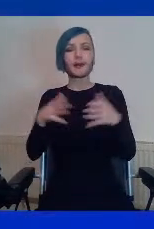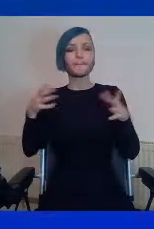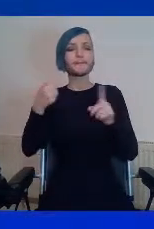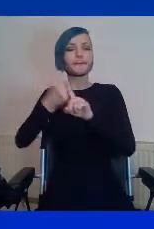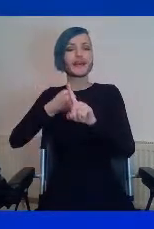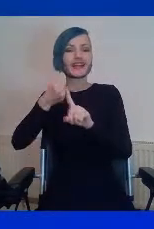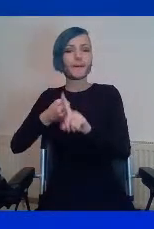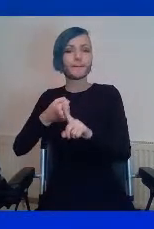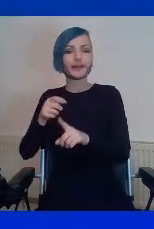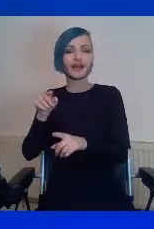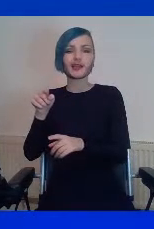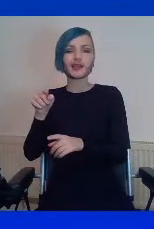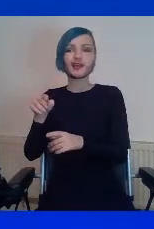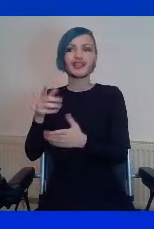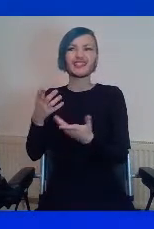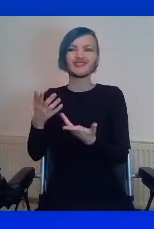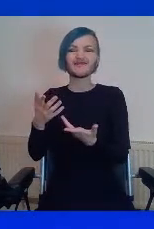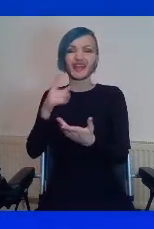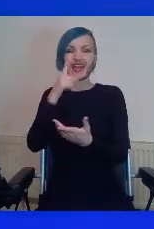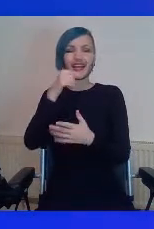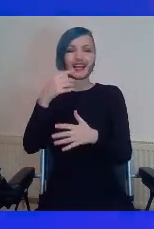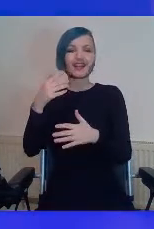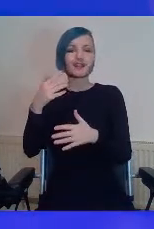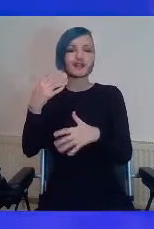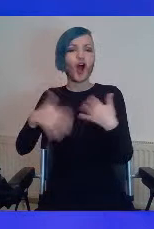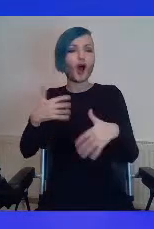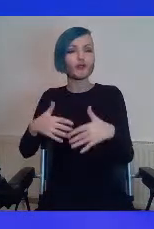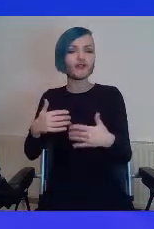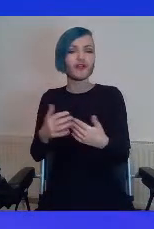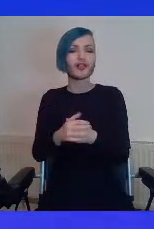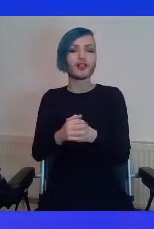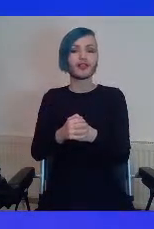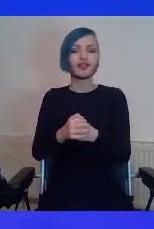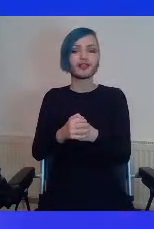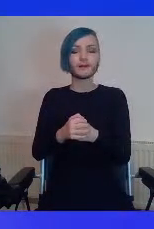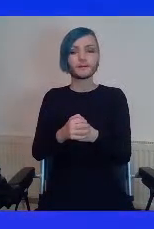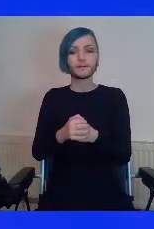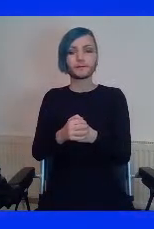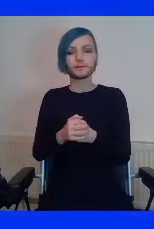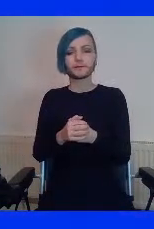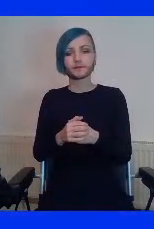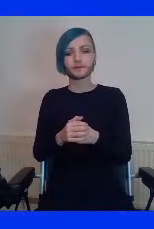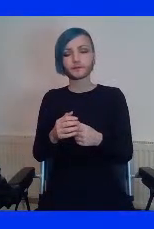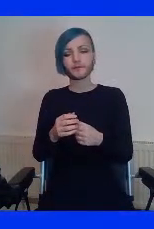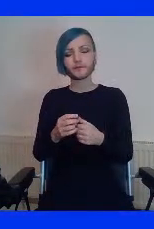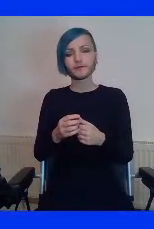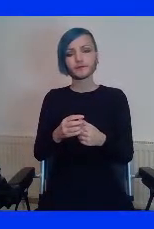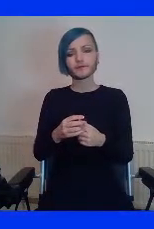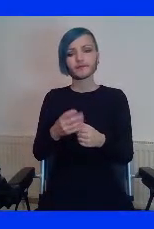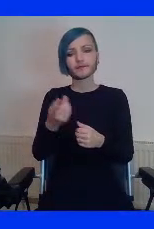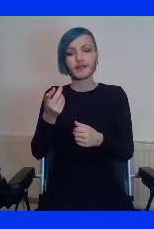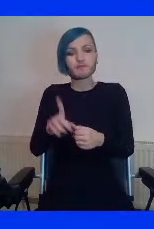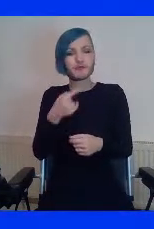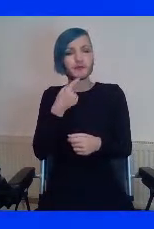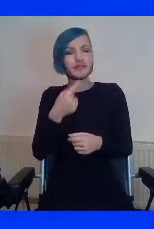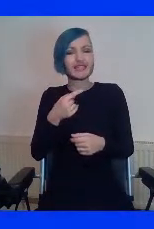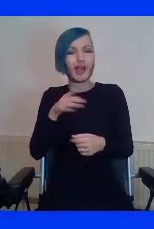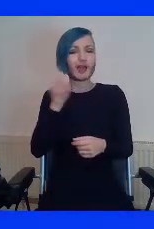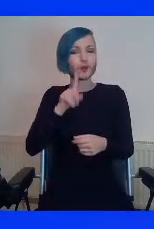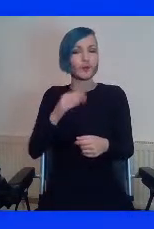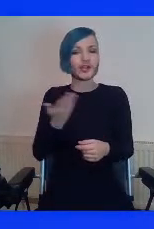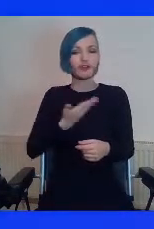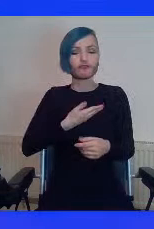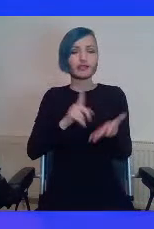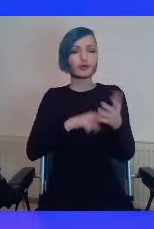time LGBT people rights or women rights should be put back in the wardrobe, and when we win we'll take it